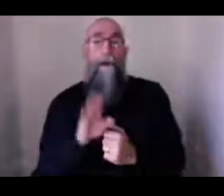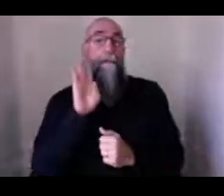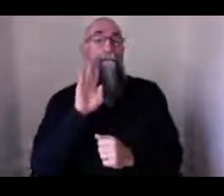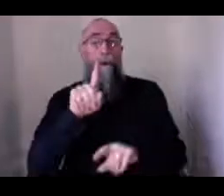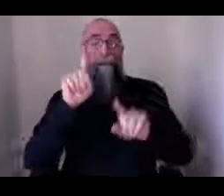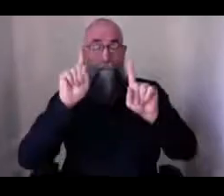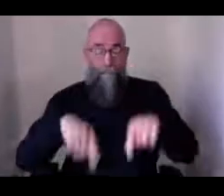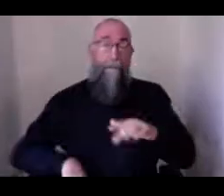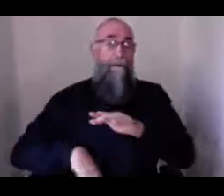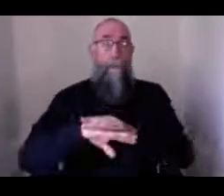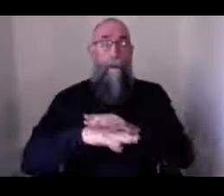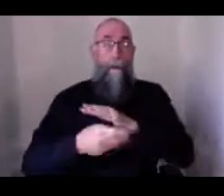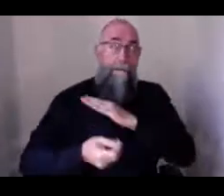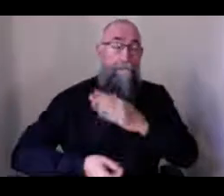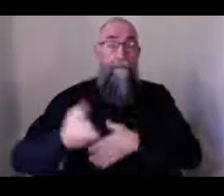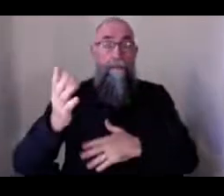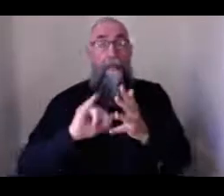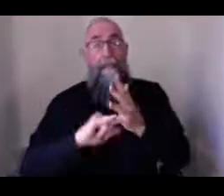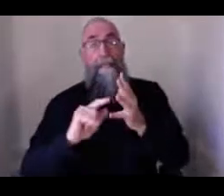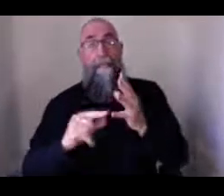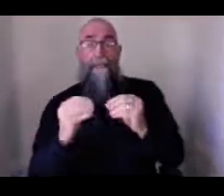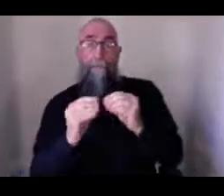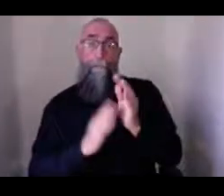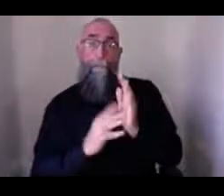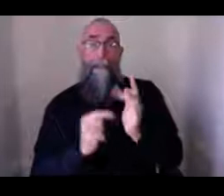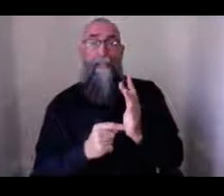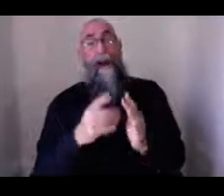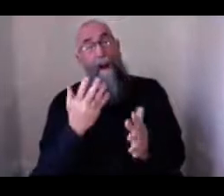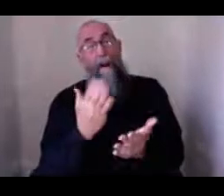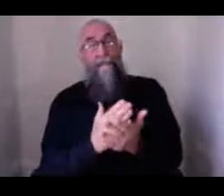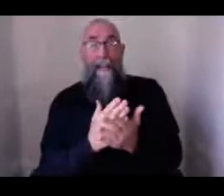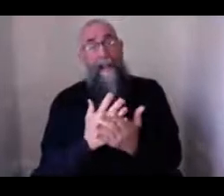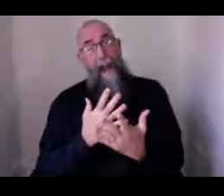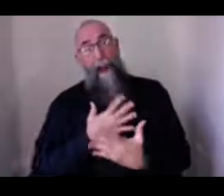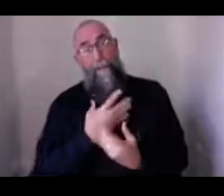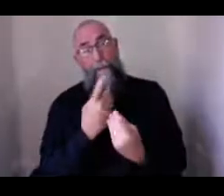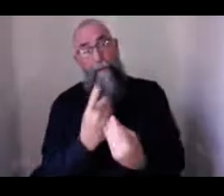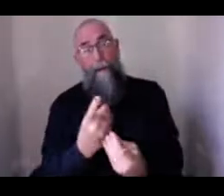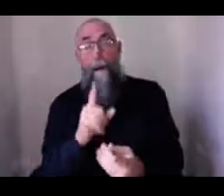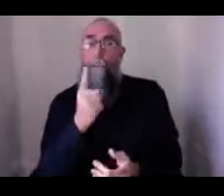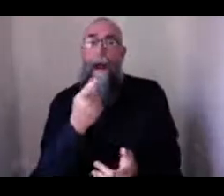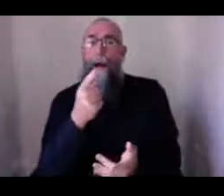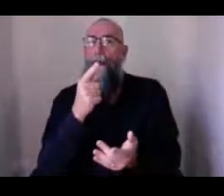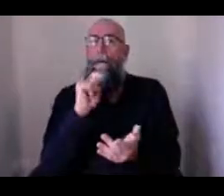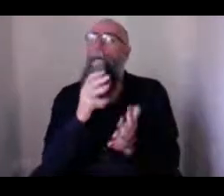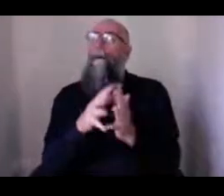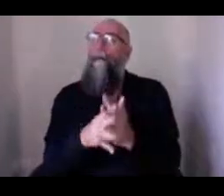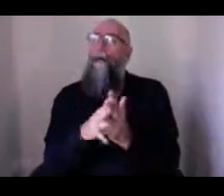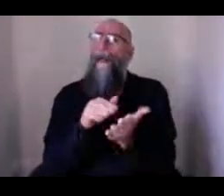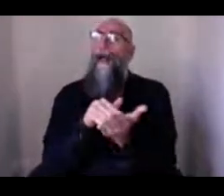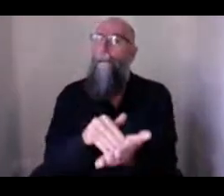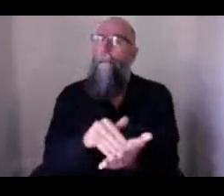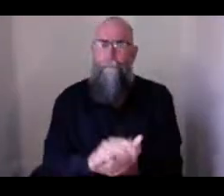But that's up to you, actually. It's up to you how you want to do it, but sometimes that's helpful. Next slide, please.